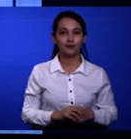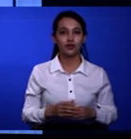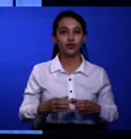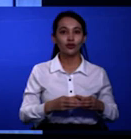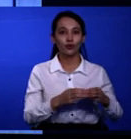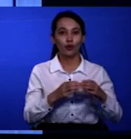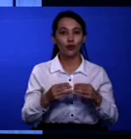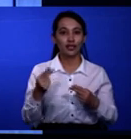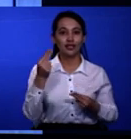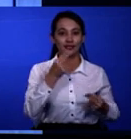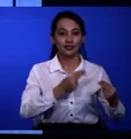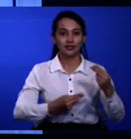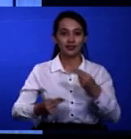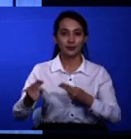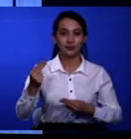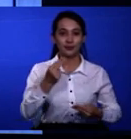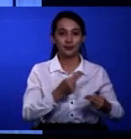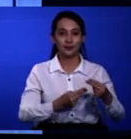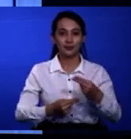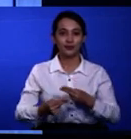Doira chizilib,